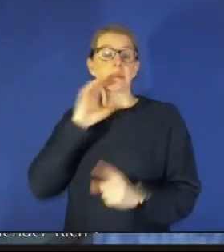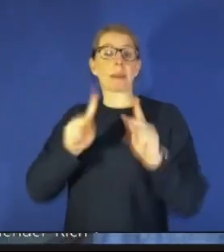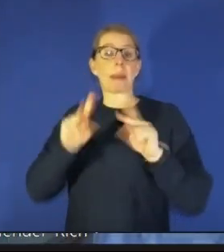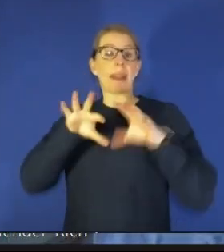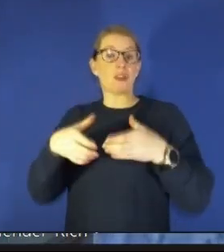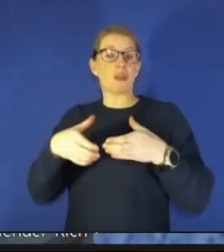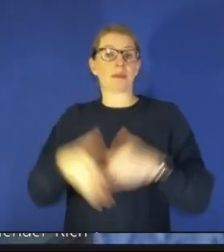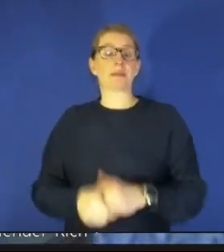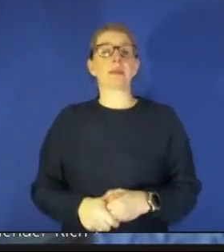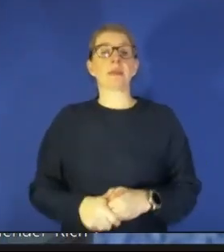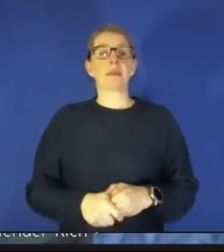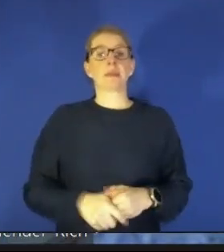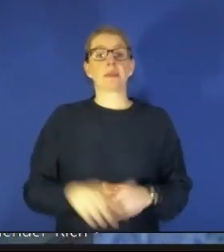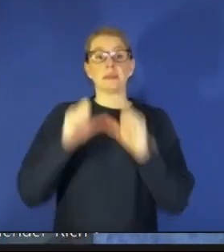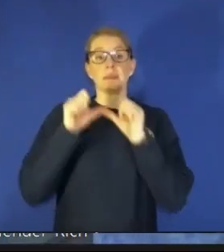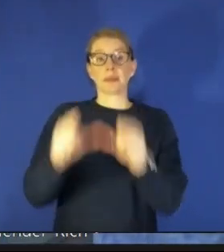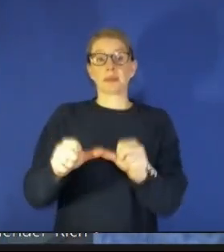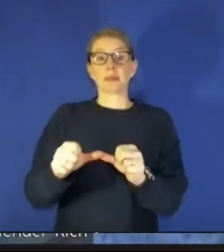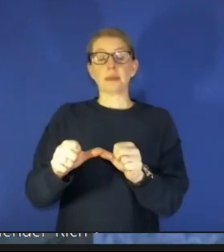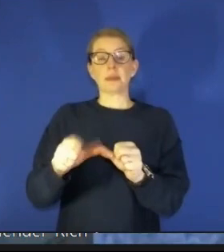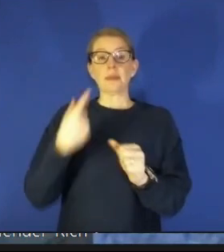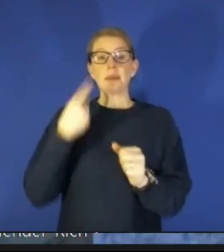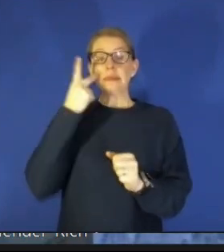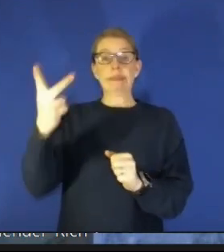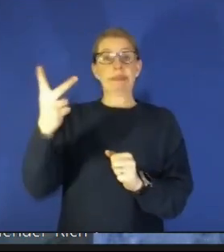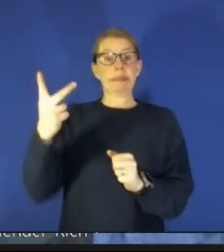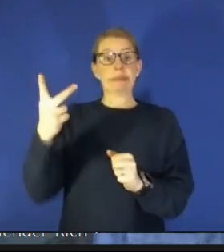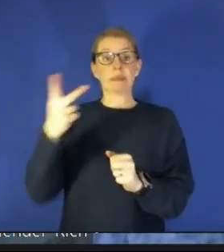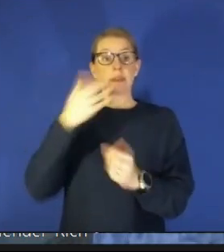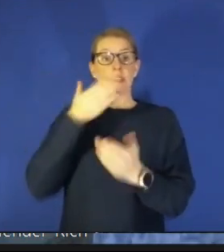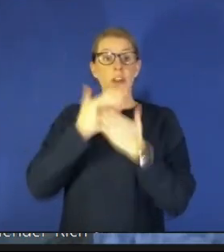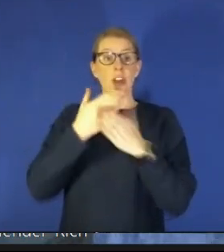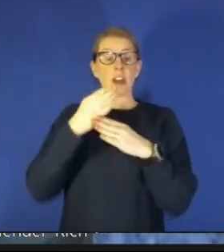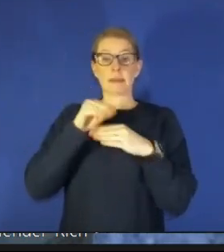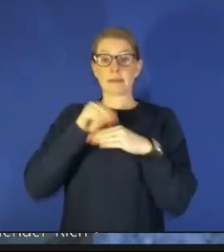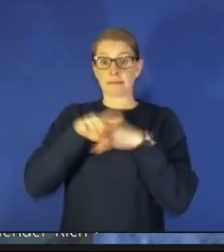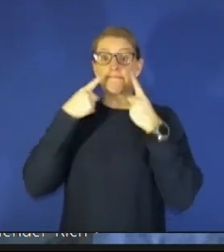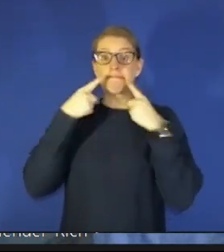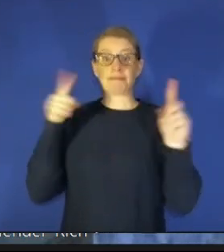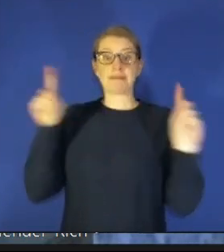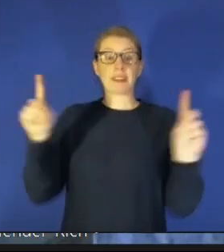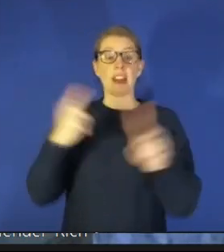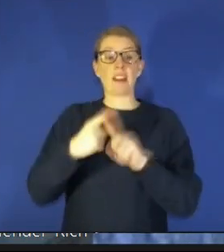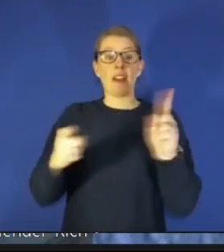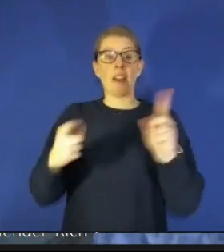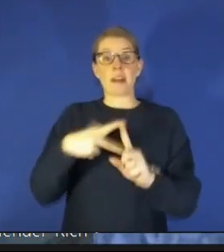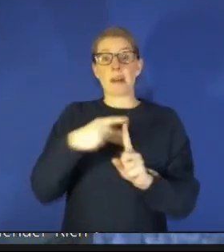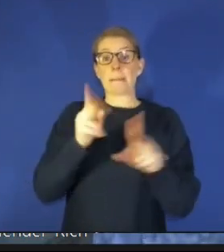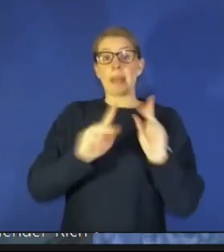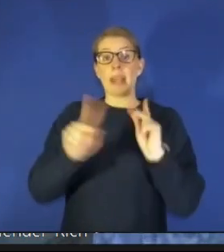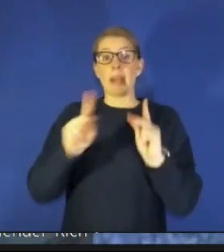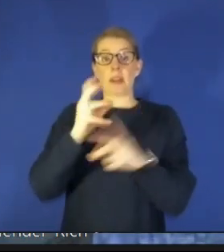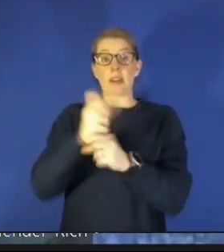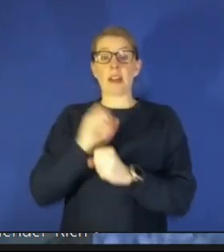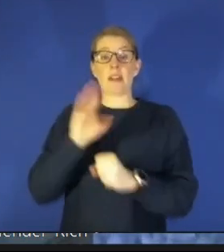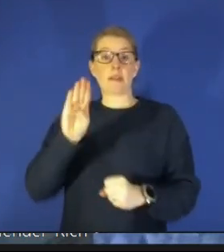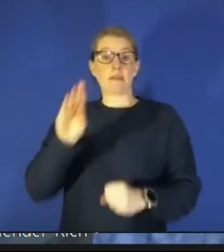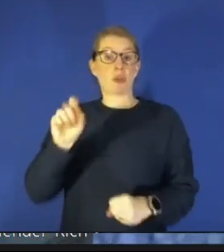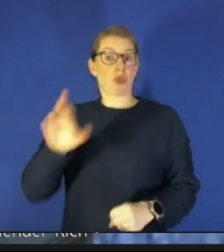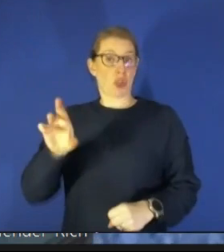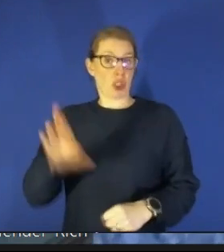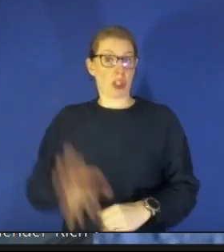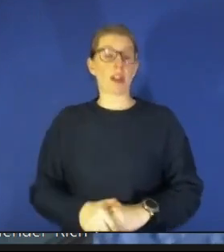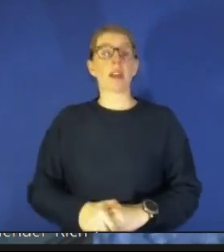We continue to see, as you've already discussed, really good effectiveness from the vaccines, especially those people that have received the boosters.